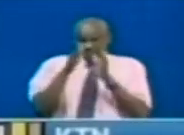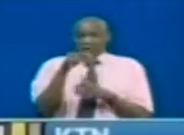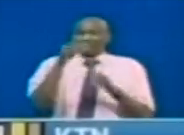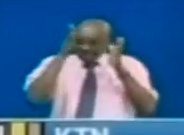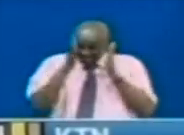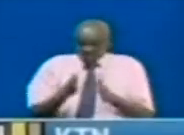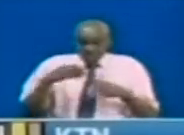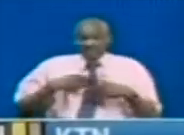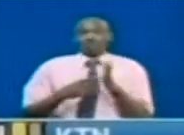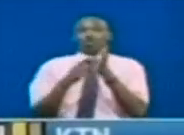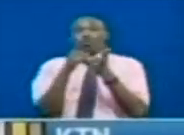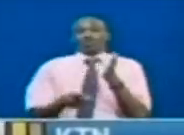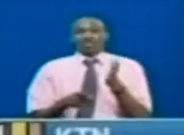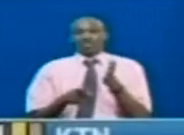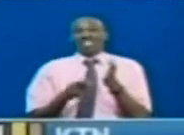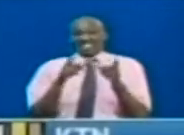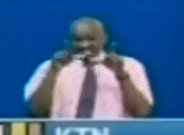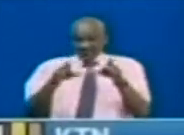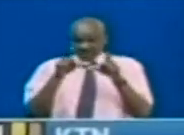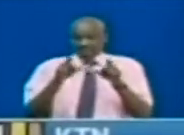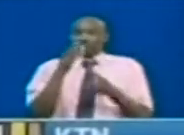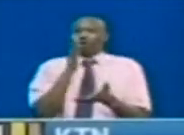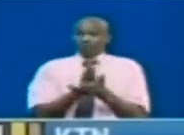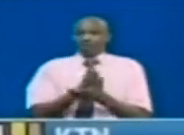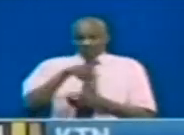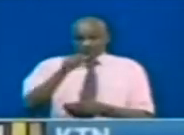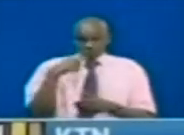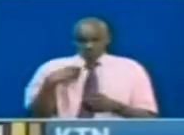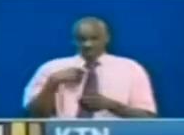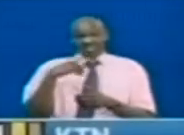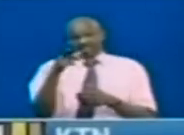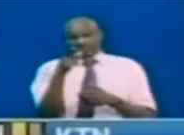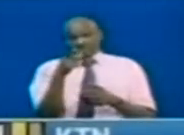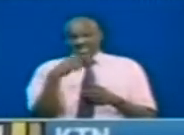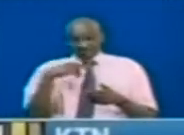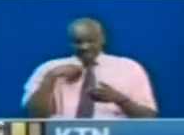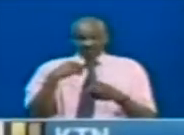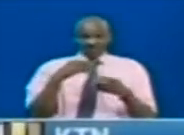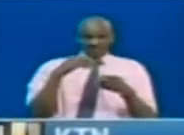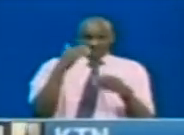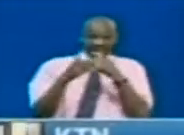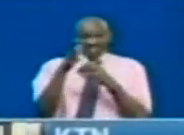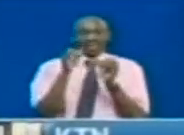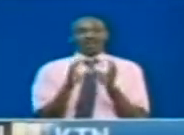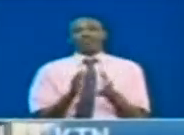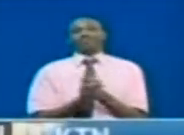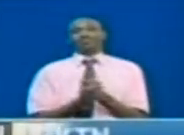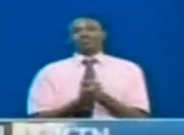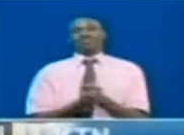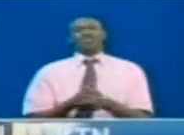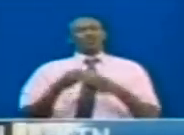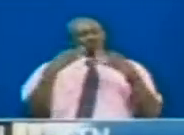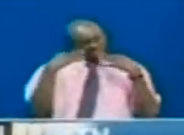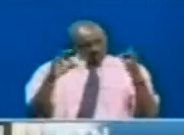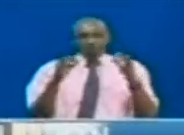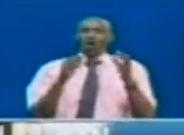personally produce a certificate to confirm that it is not actually a stage-managed affair. Freedom of worship is one guarded by the